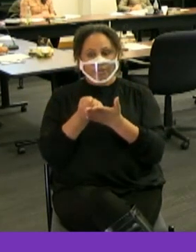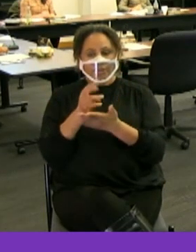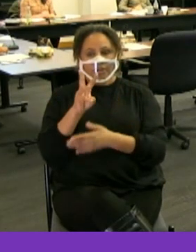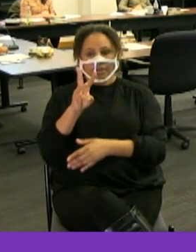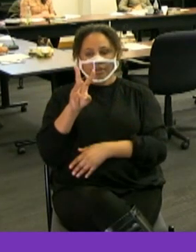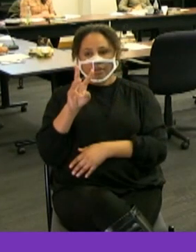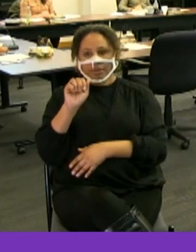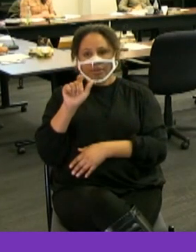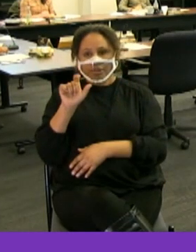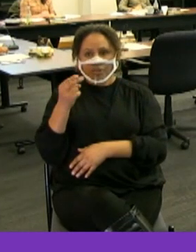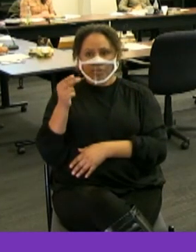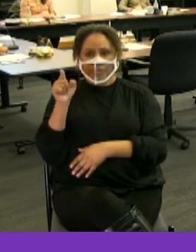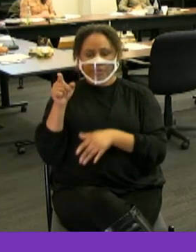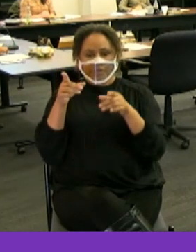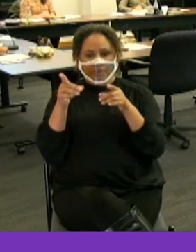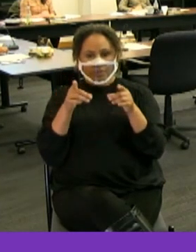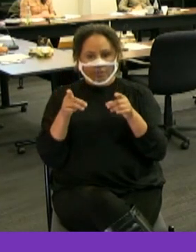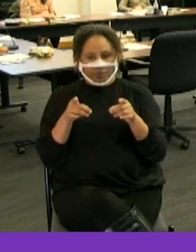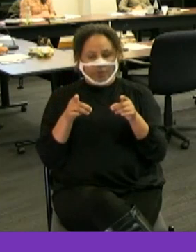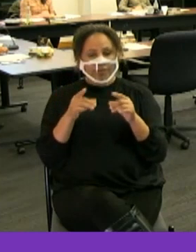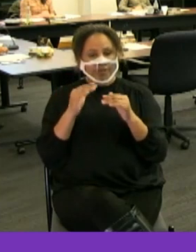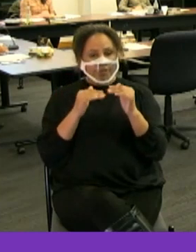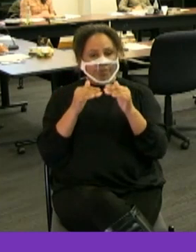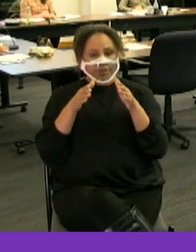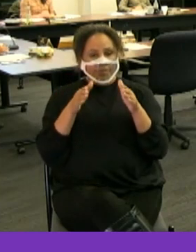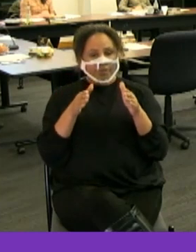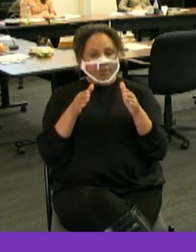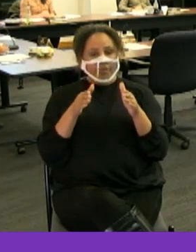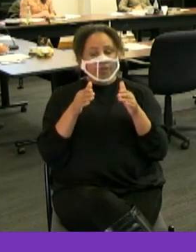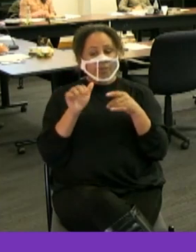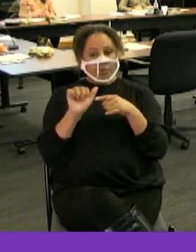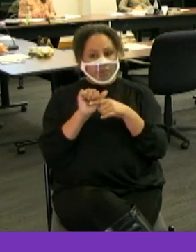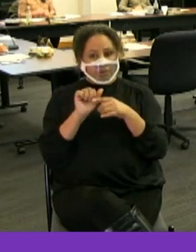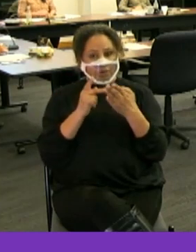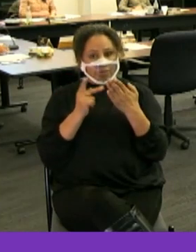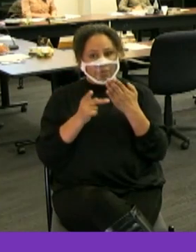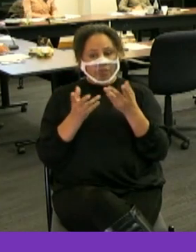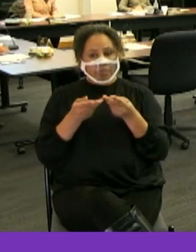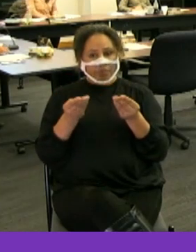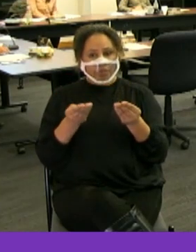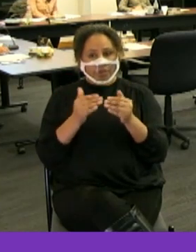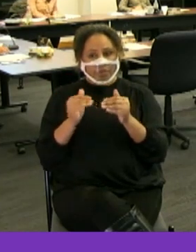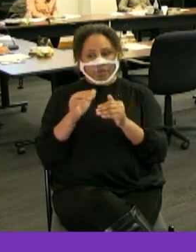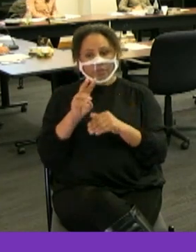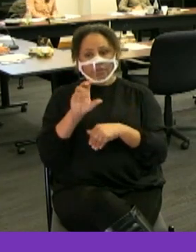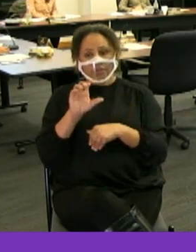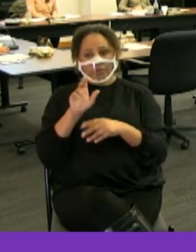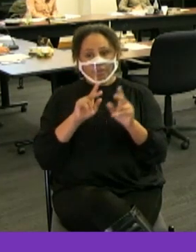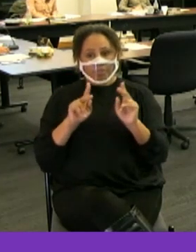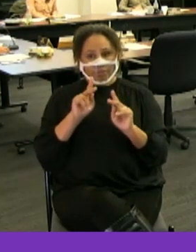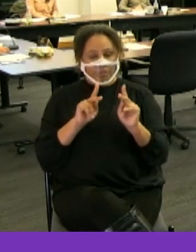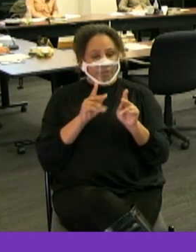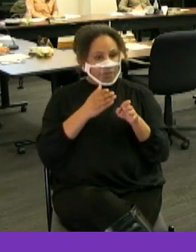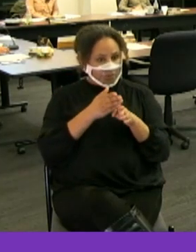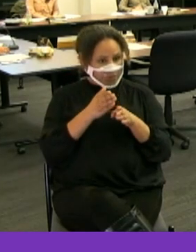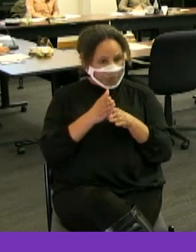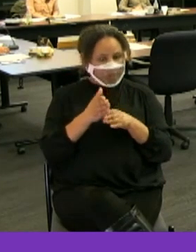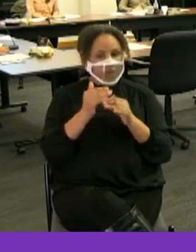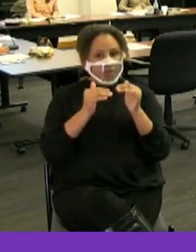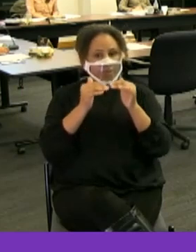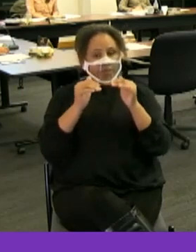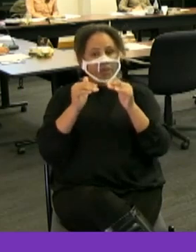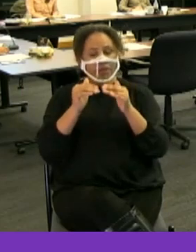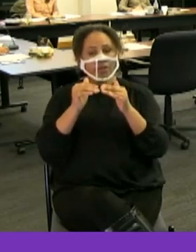Walsh described Boston's Building Pathways pre-apprenticeship program, which has provided more than 600 people with careers in the building trades, as